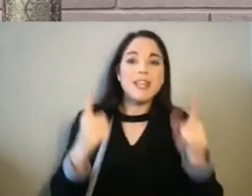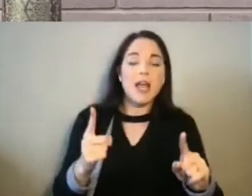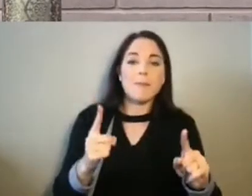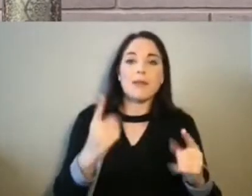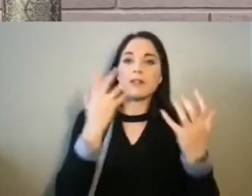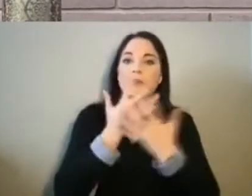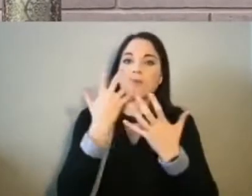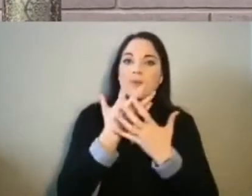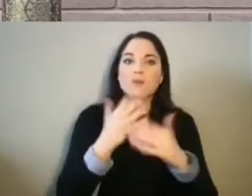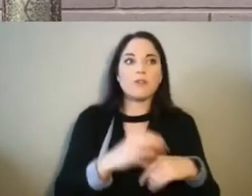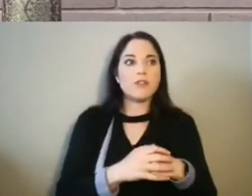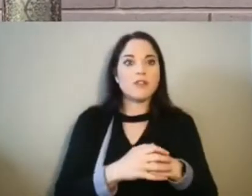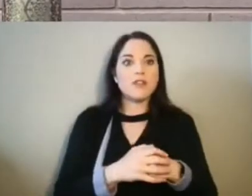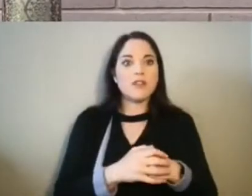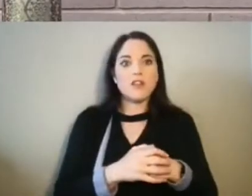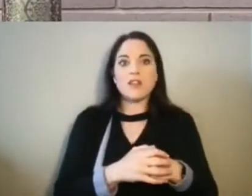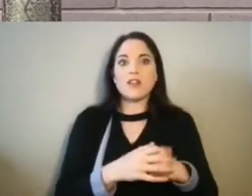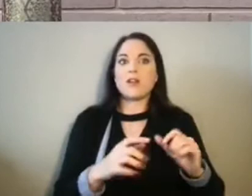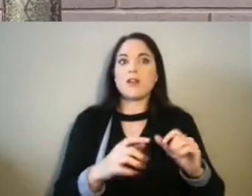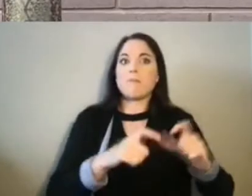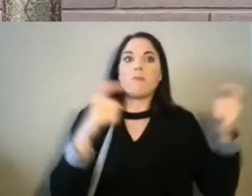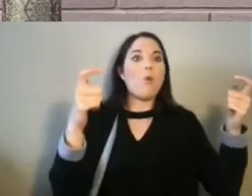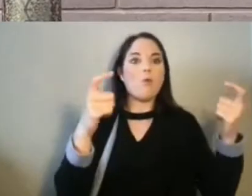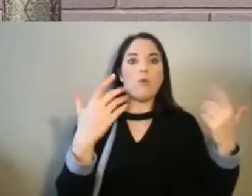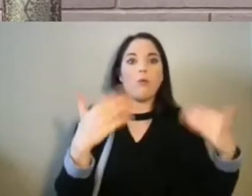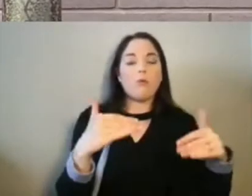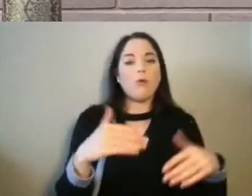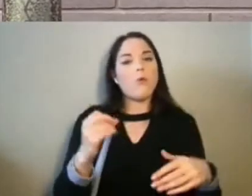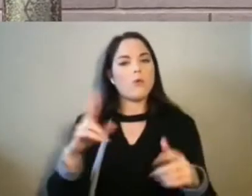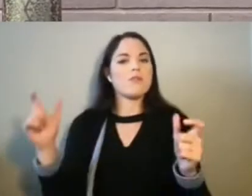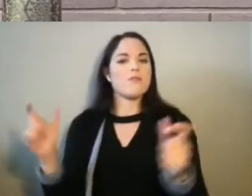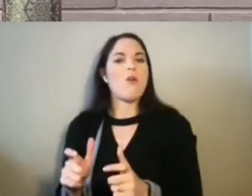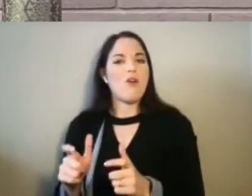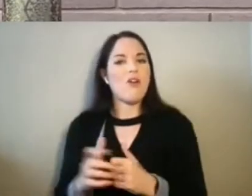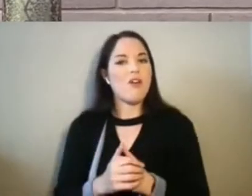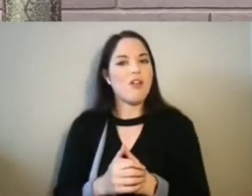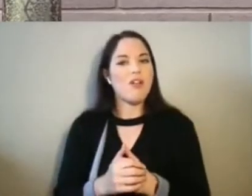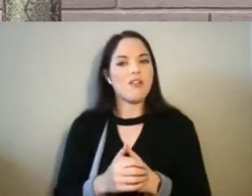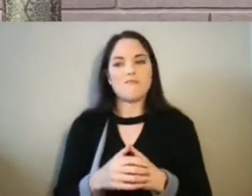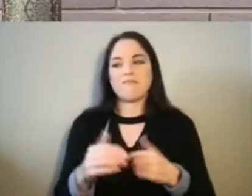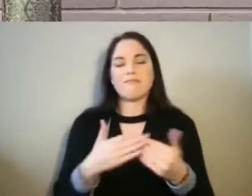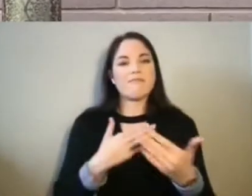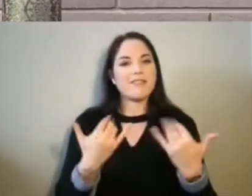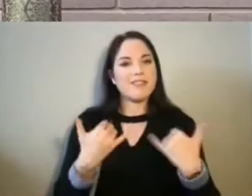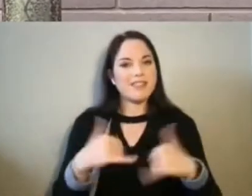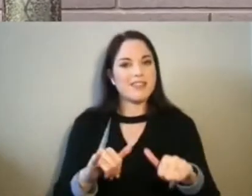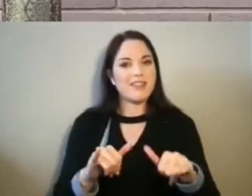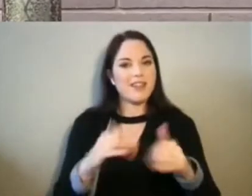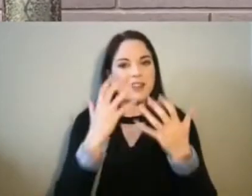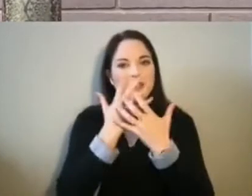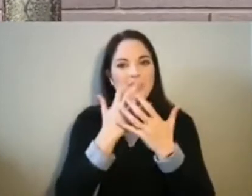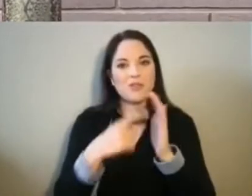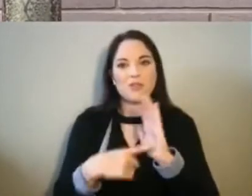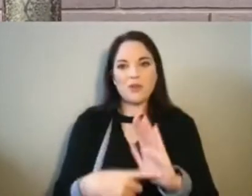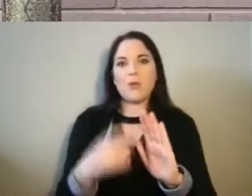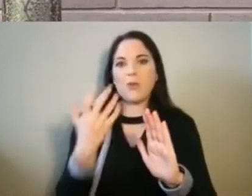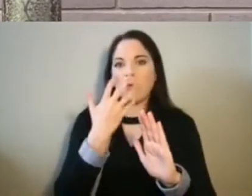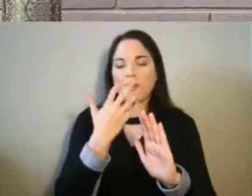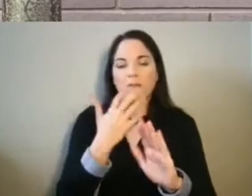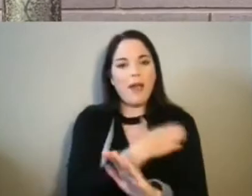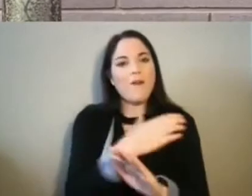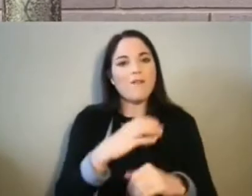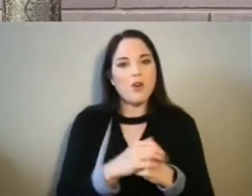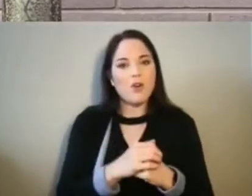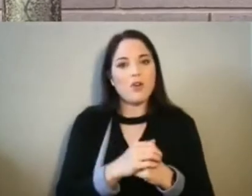with meaning determines how we will use the power that is ours. We